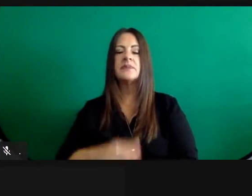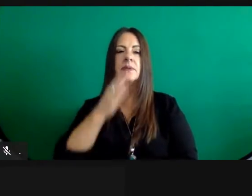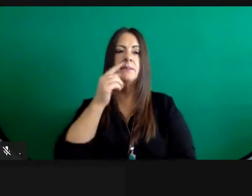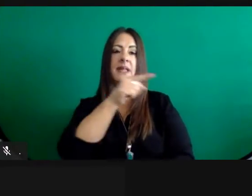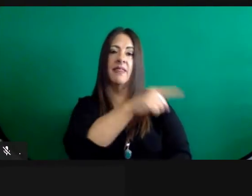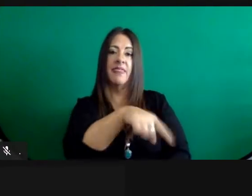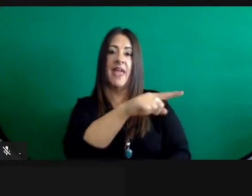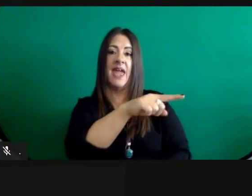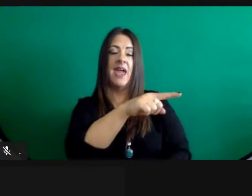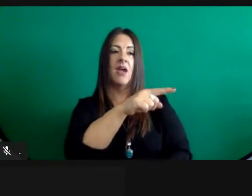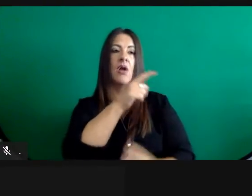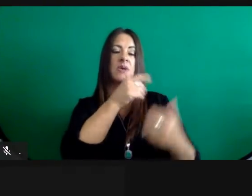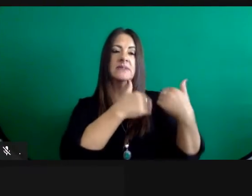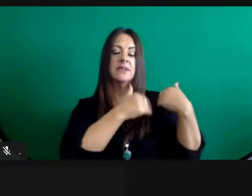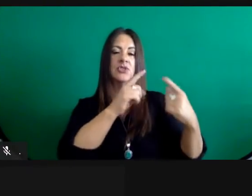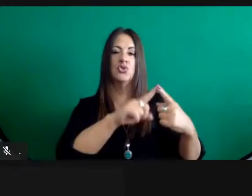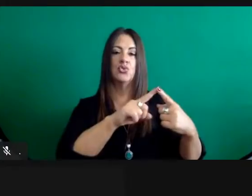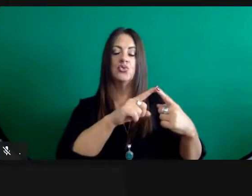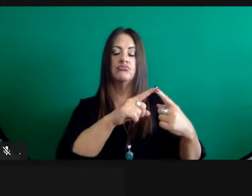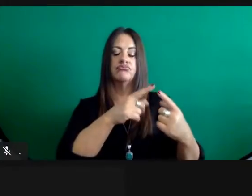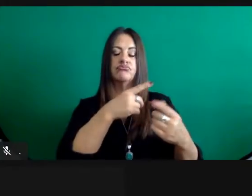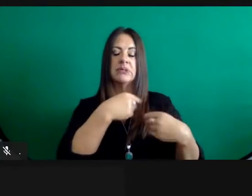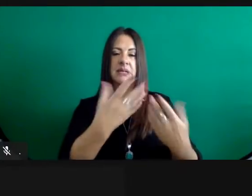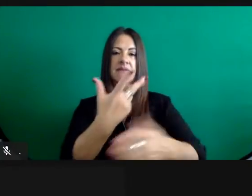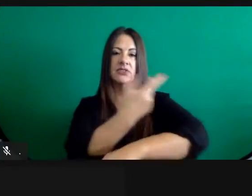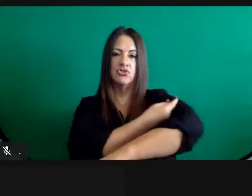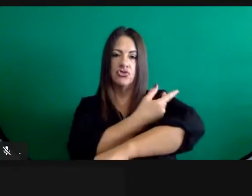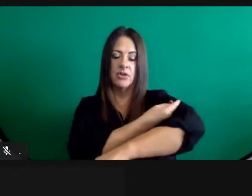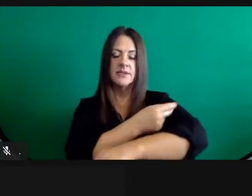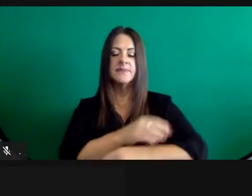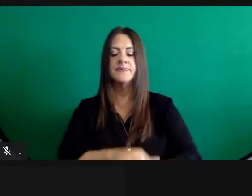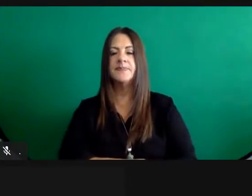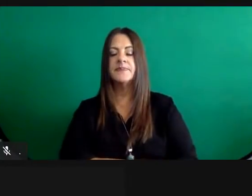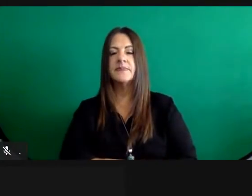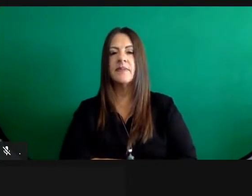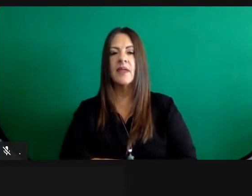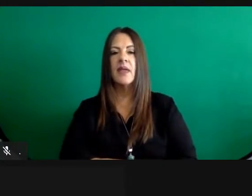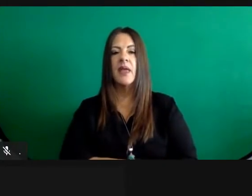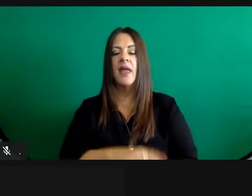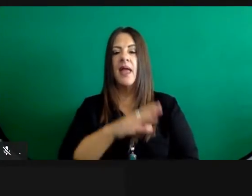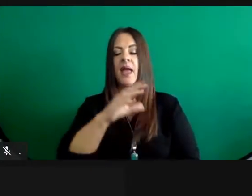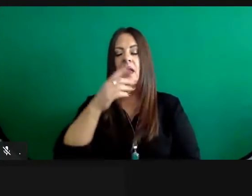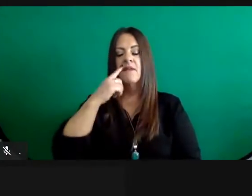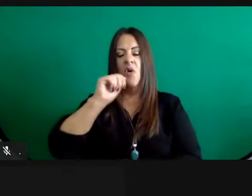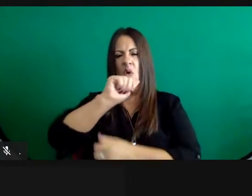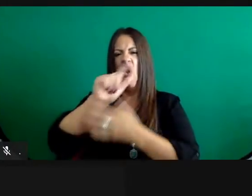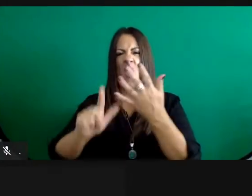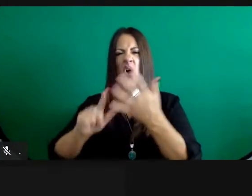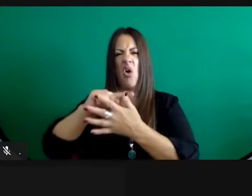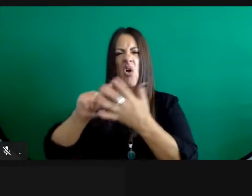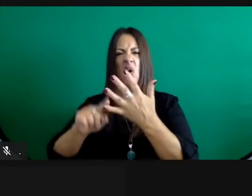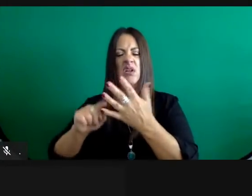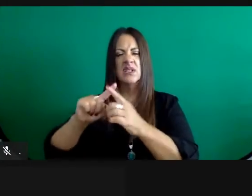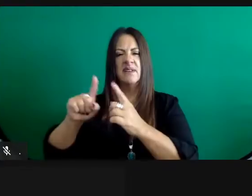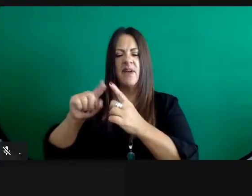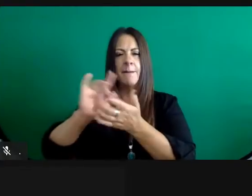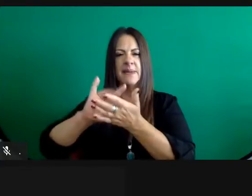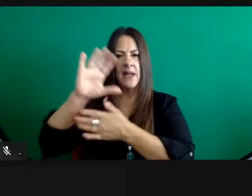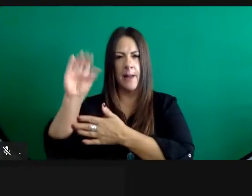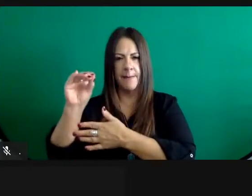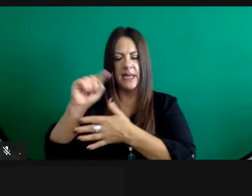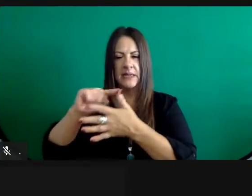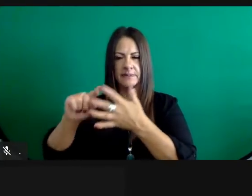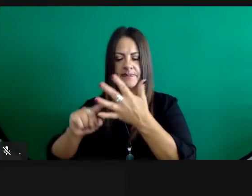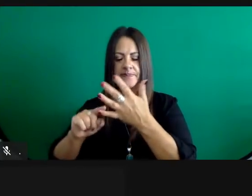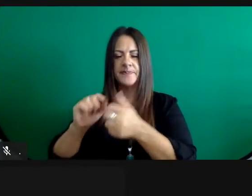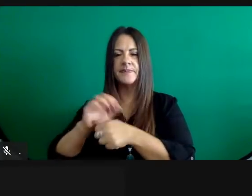hand, and then directly with manufacturer in the case of Pfizer, McKesson in all other cases, and then